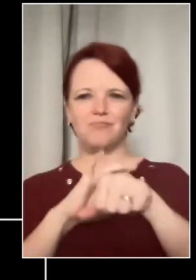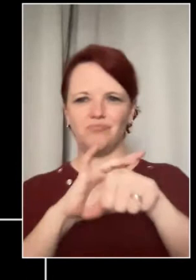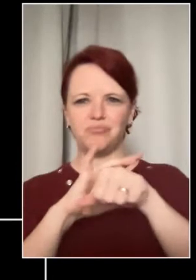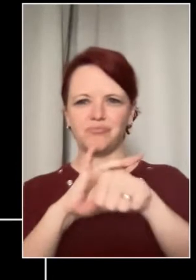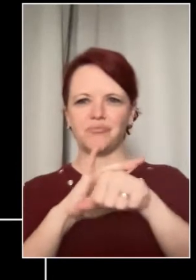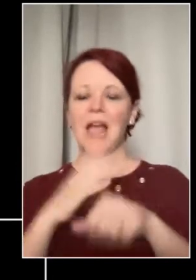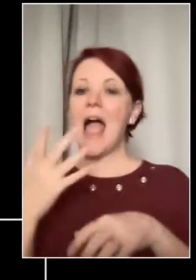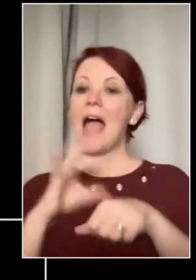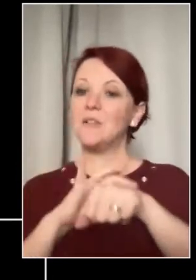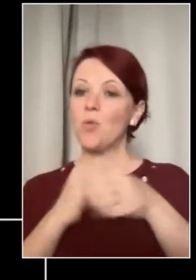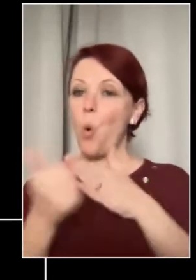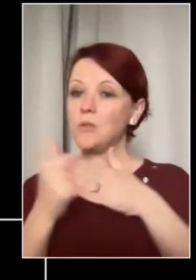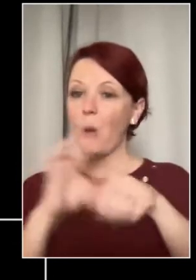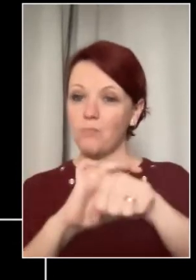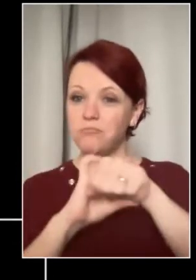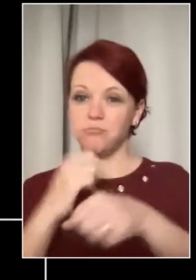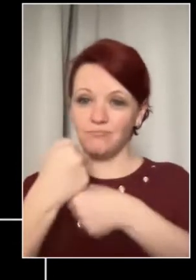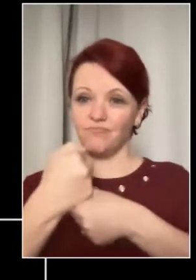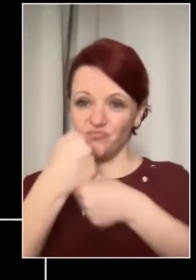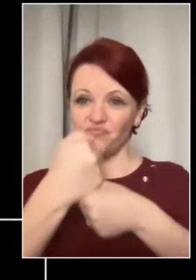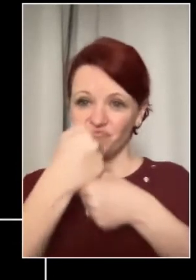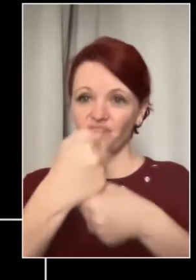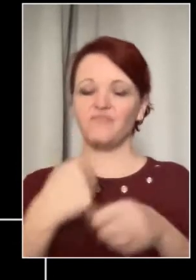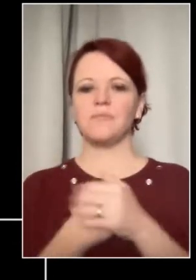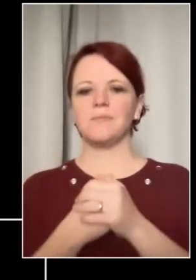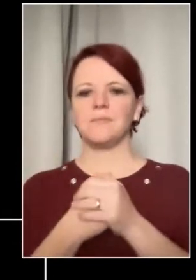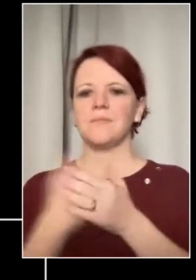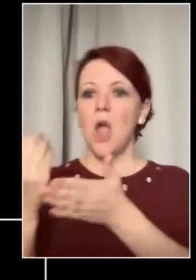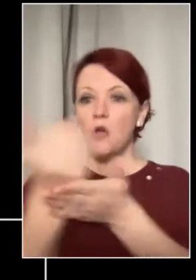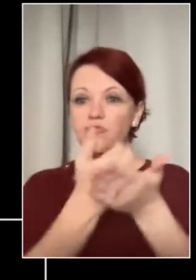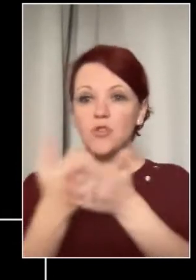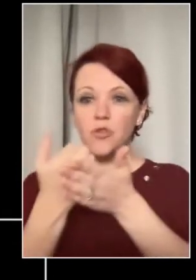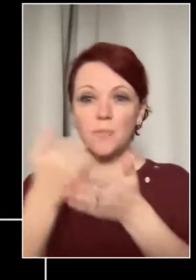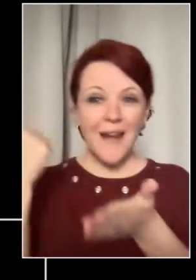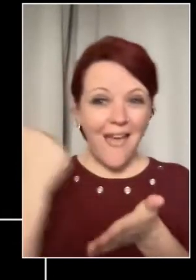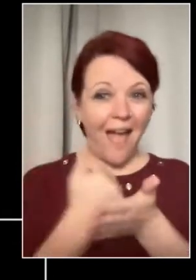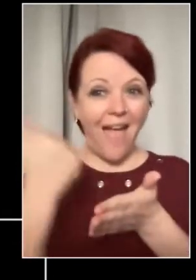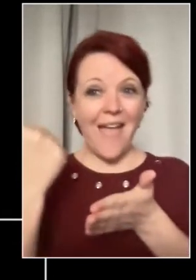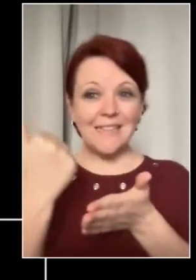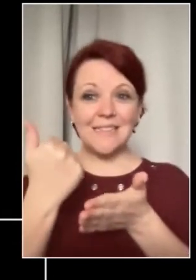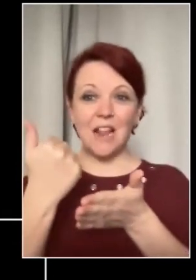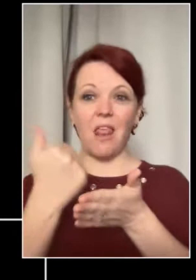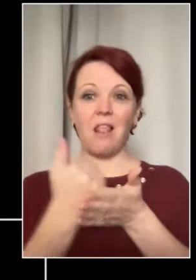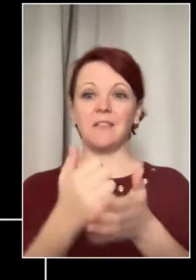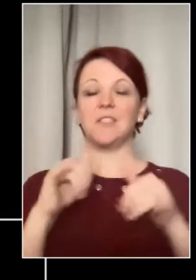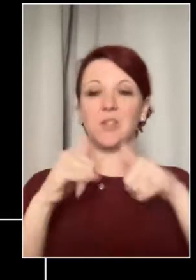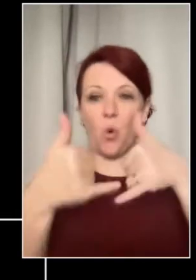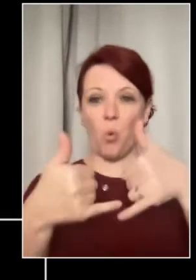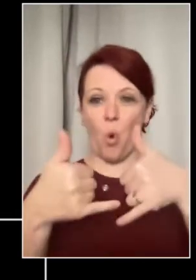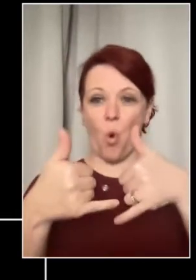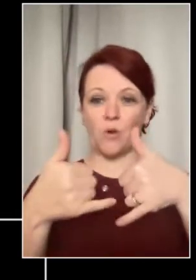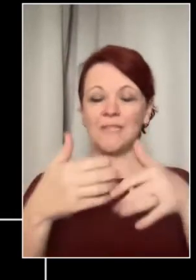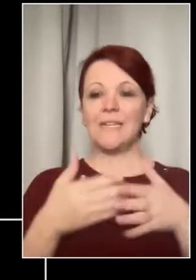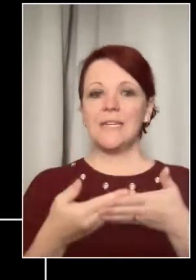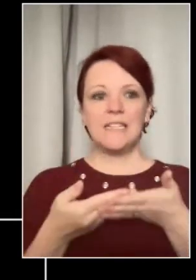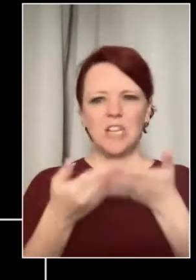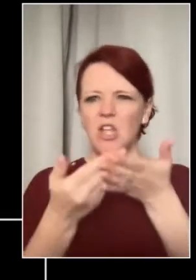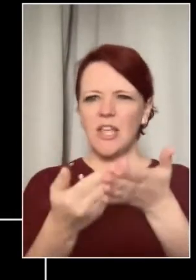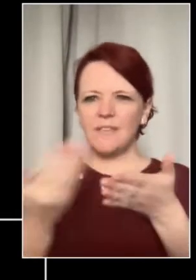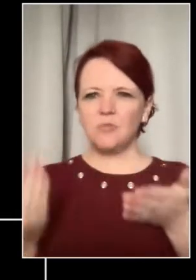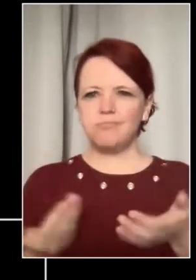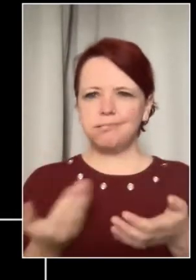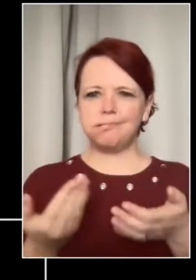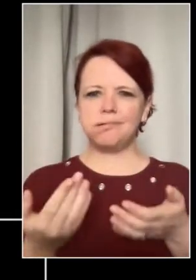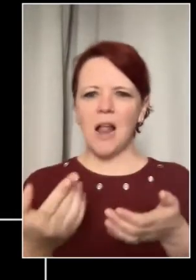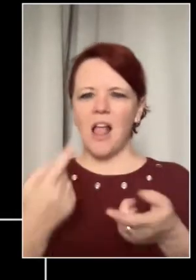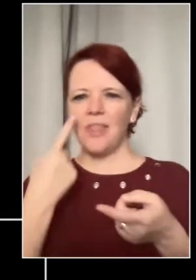ambassadors. Now, the Recruitment Excellence Award is decided from all the Employer of the Year entries and is presented to an organisation that demonstrated innovation in